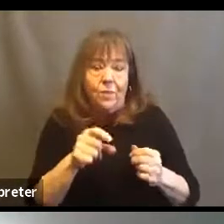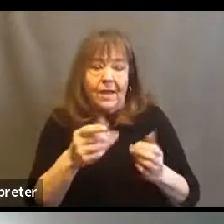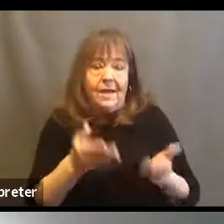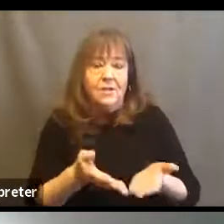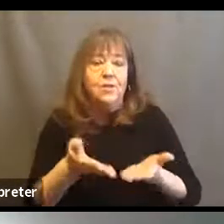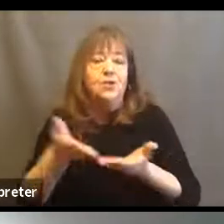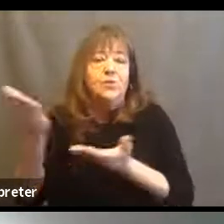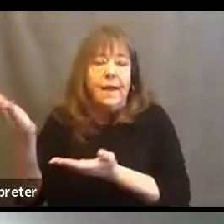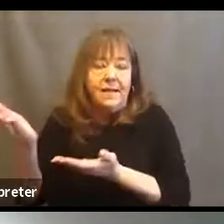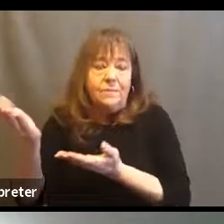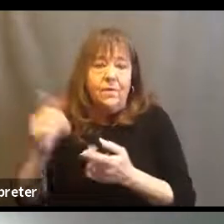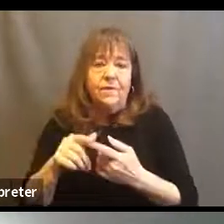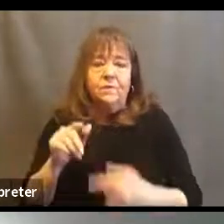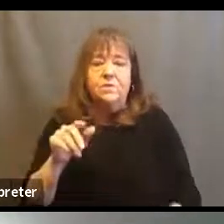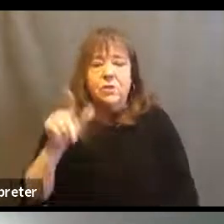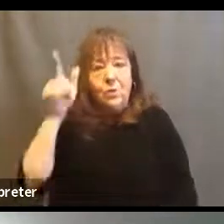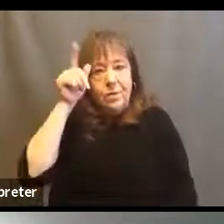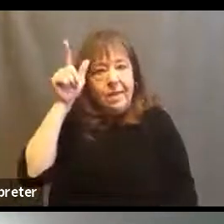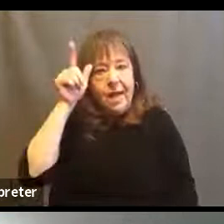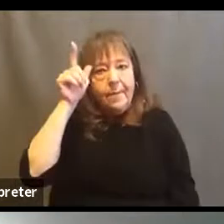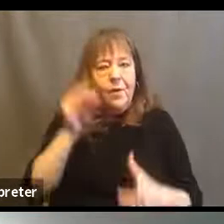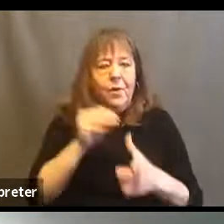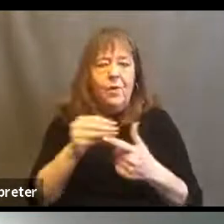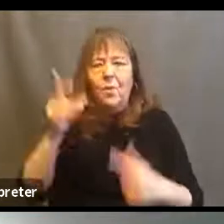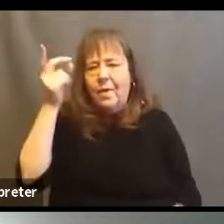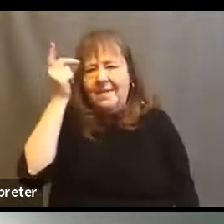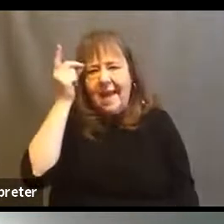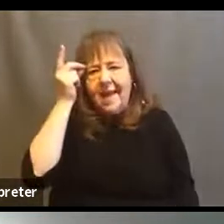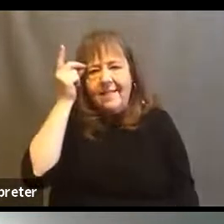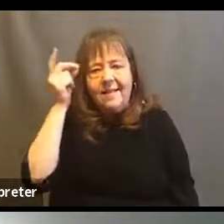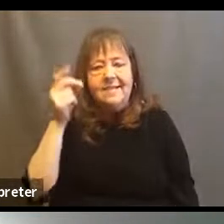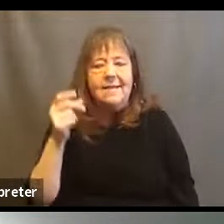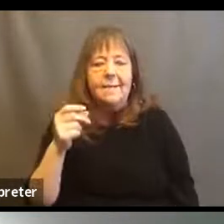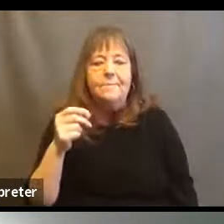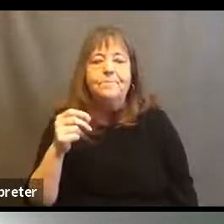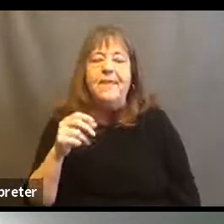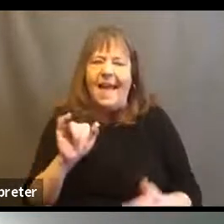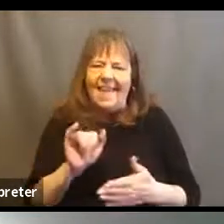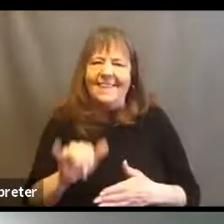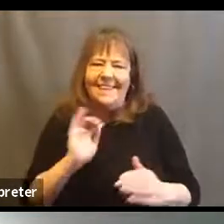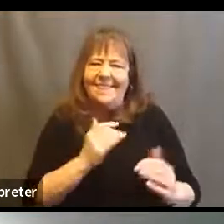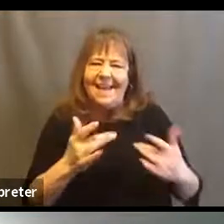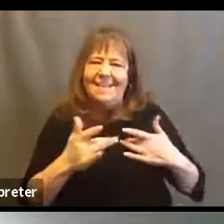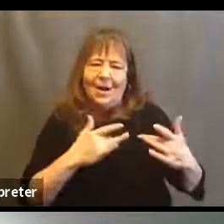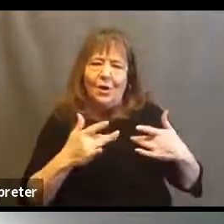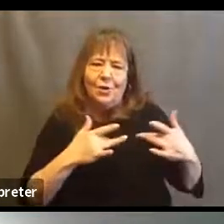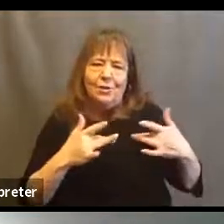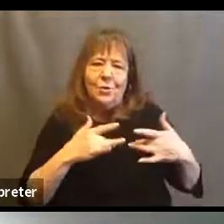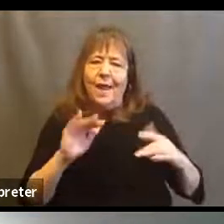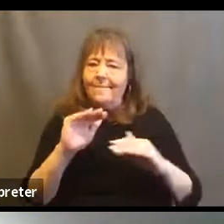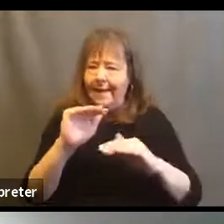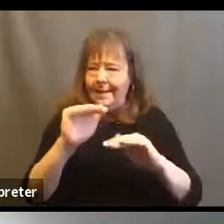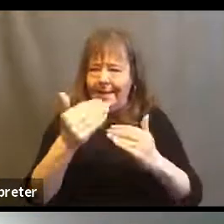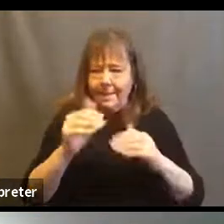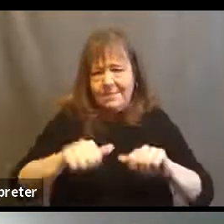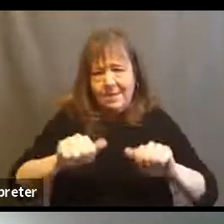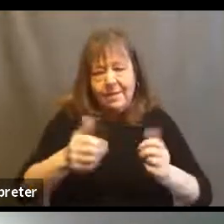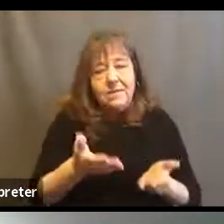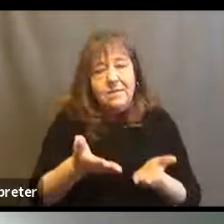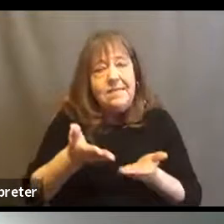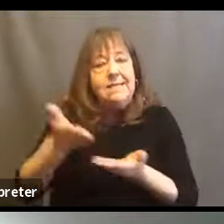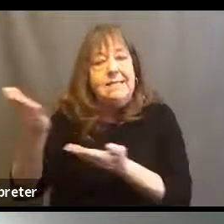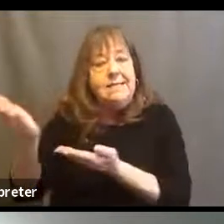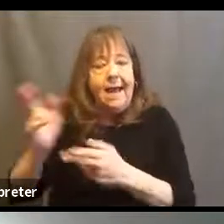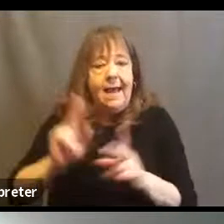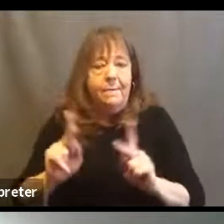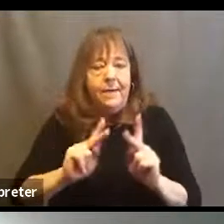to UMC in Lubbock or maybe to the Dallas area. And that's our only concern right now is just our limited ability to transport a patient to a higher